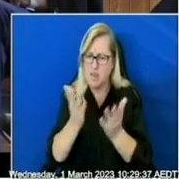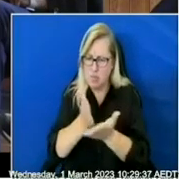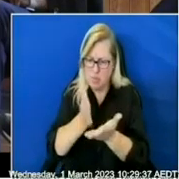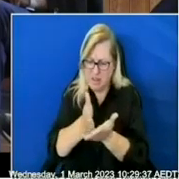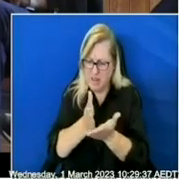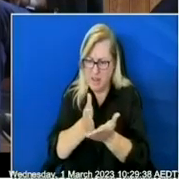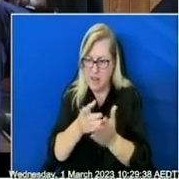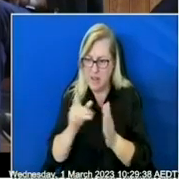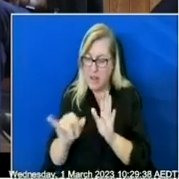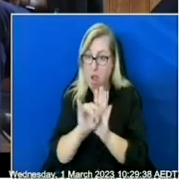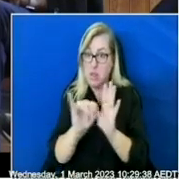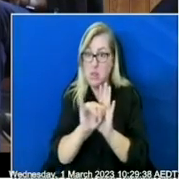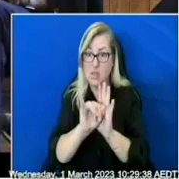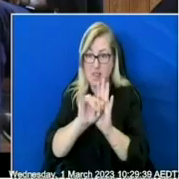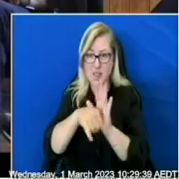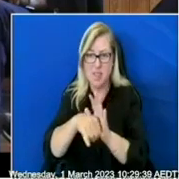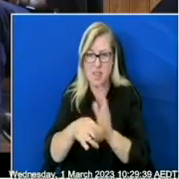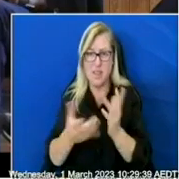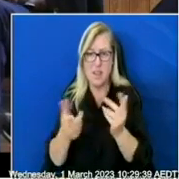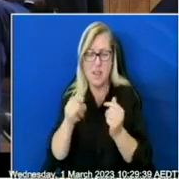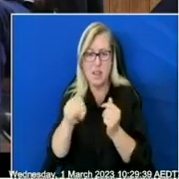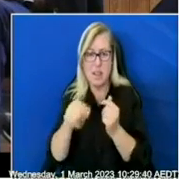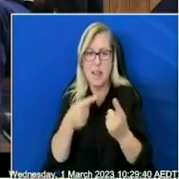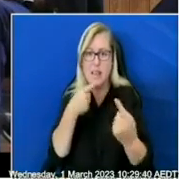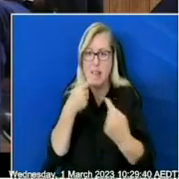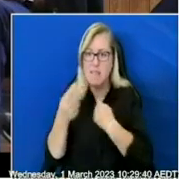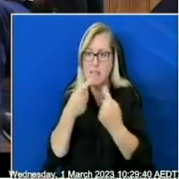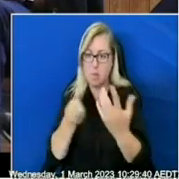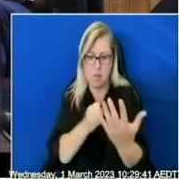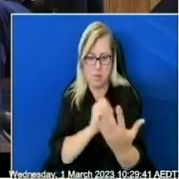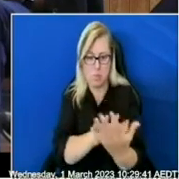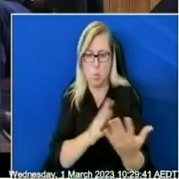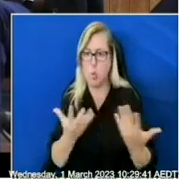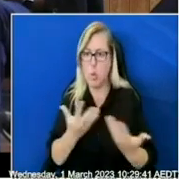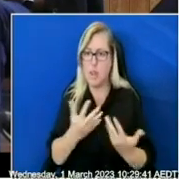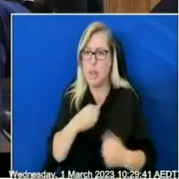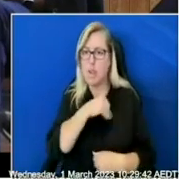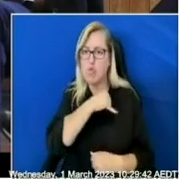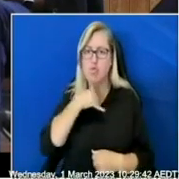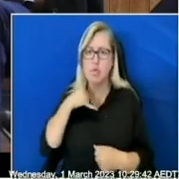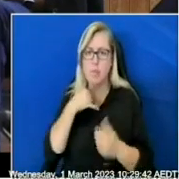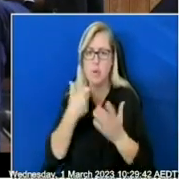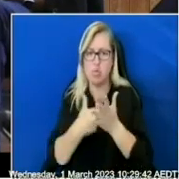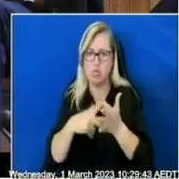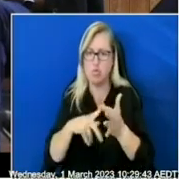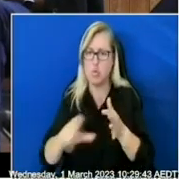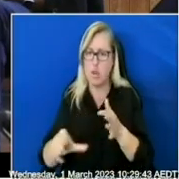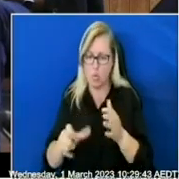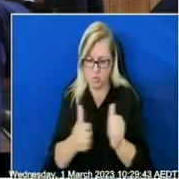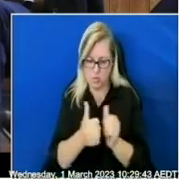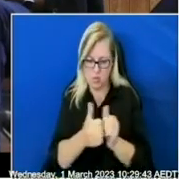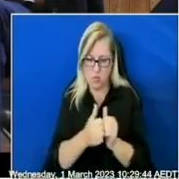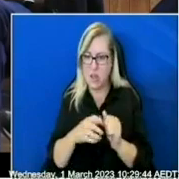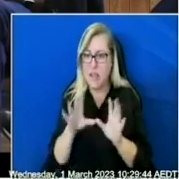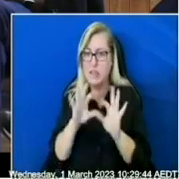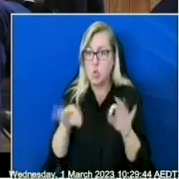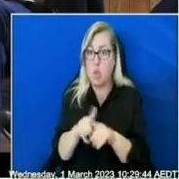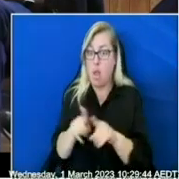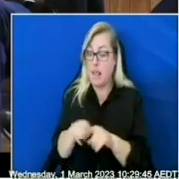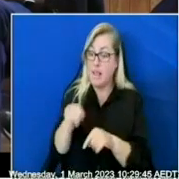that information's on a criminal record. They are now these other children. They're not Eunice and Ronnie and